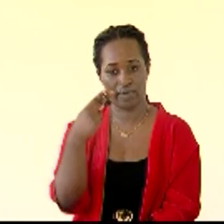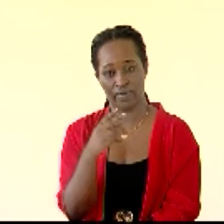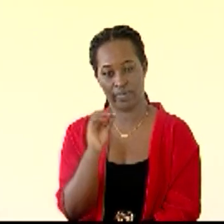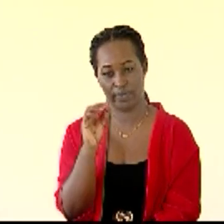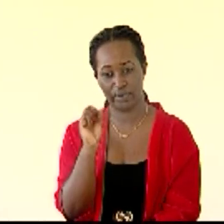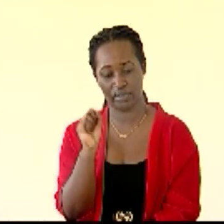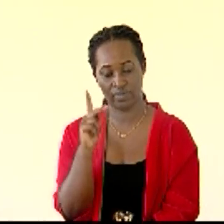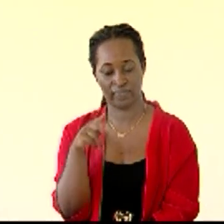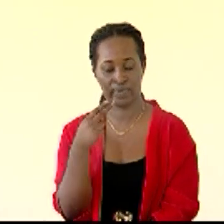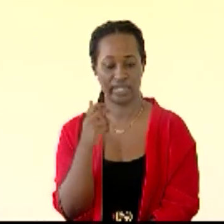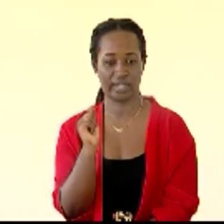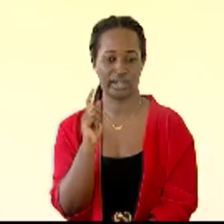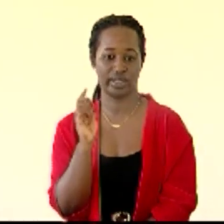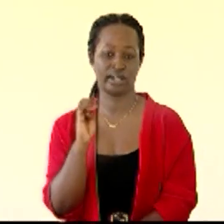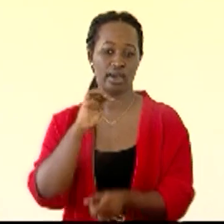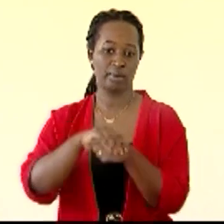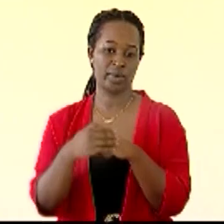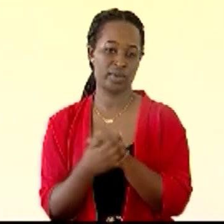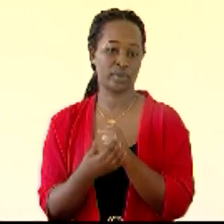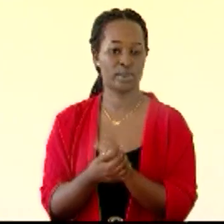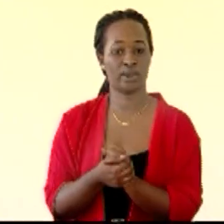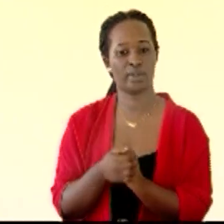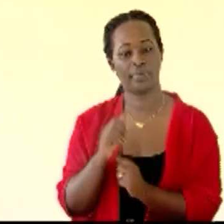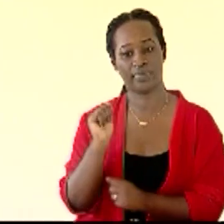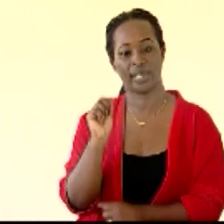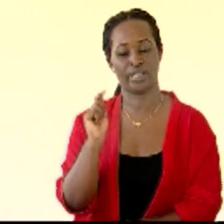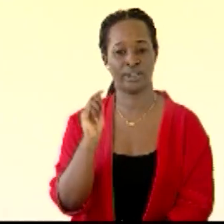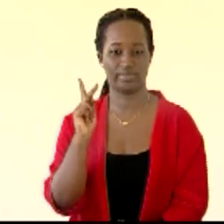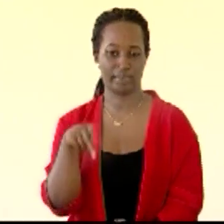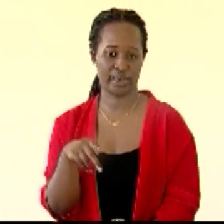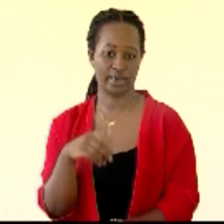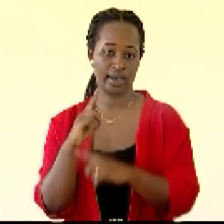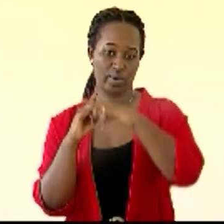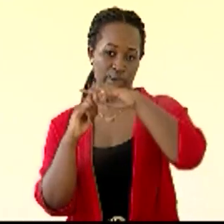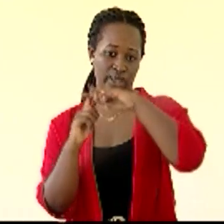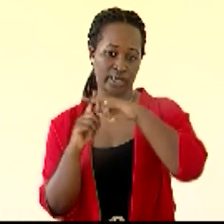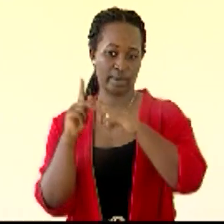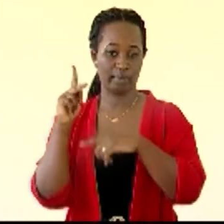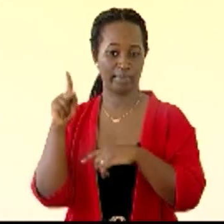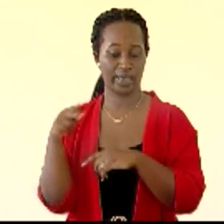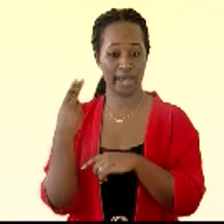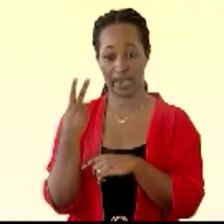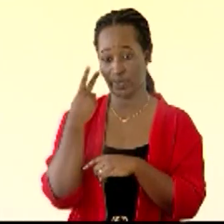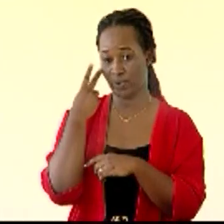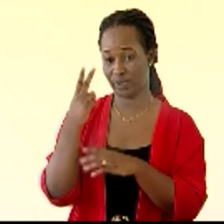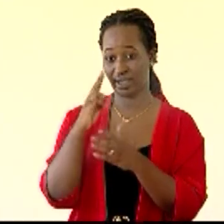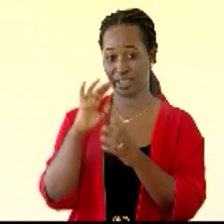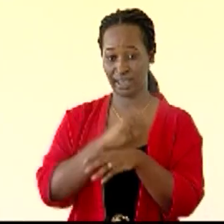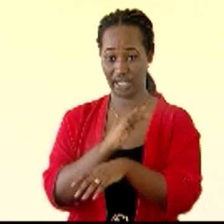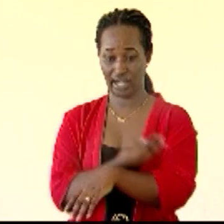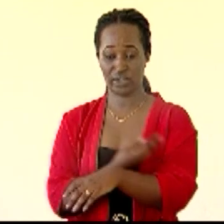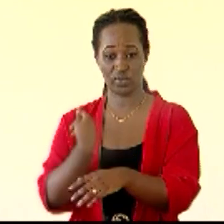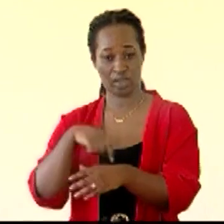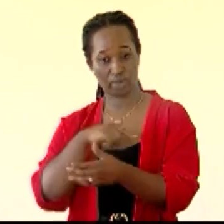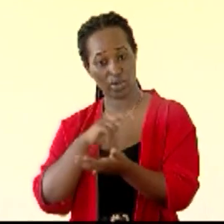producing ATP. So we have phosphorylated ADP by adding PI, using the energy released by these protons as they